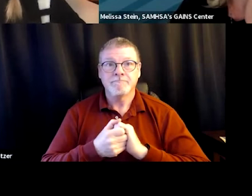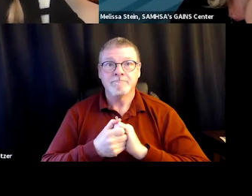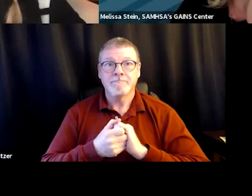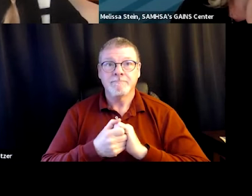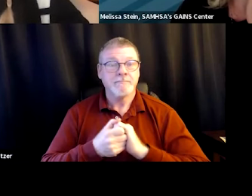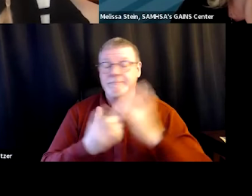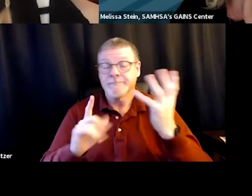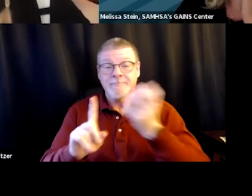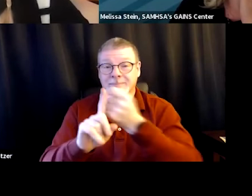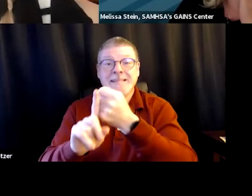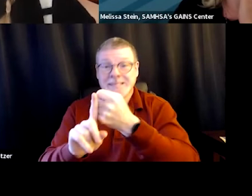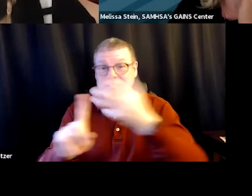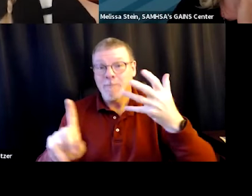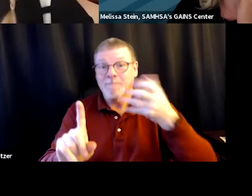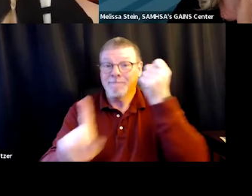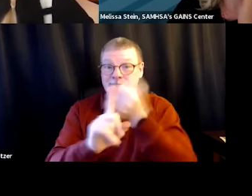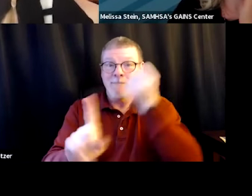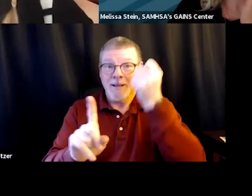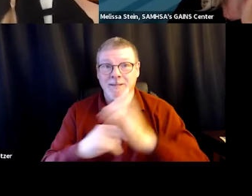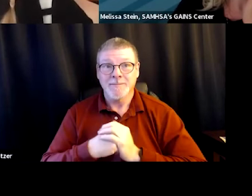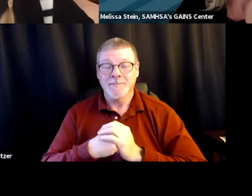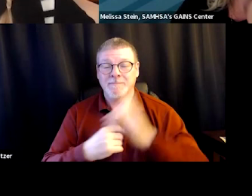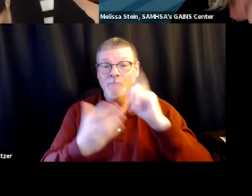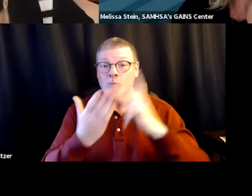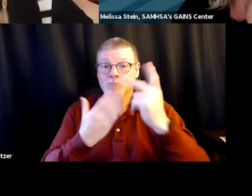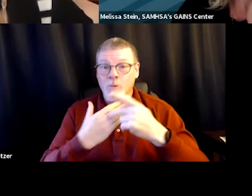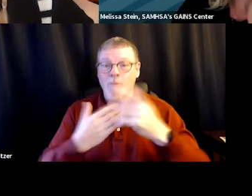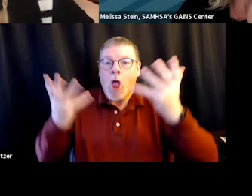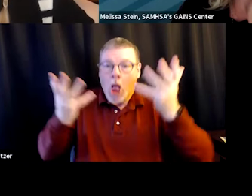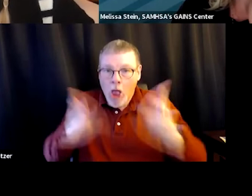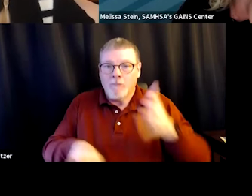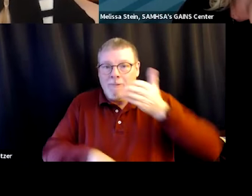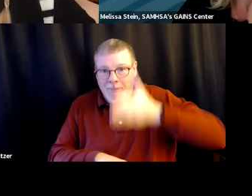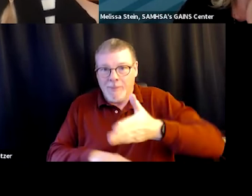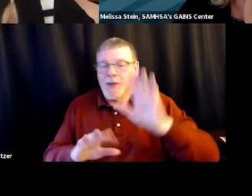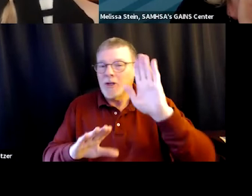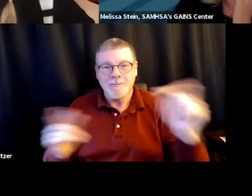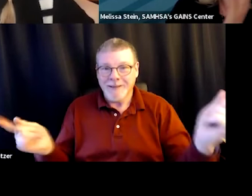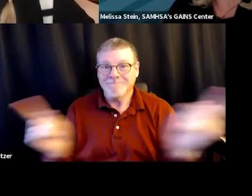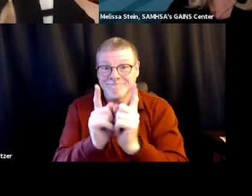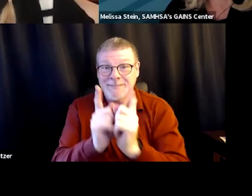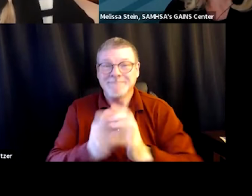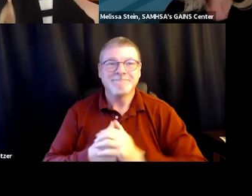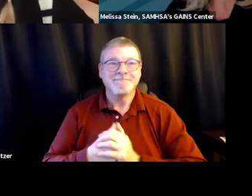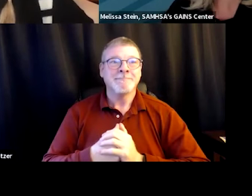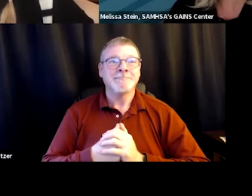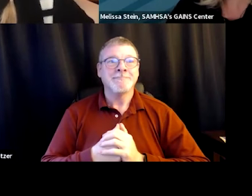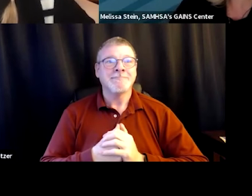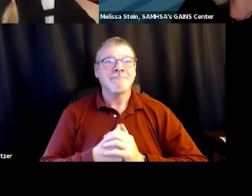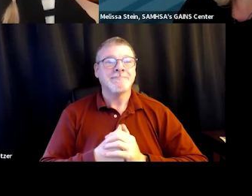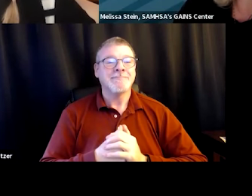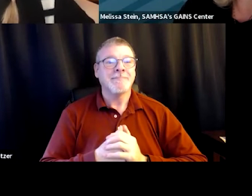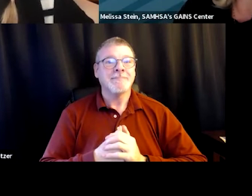and expand the impact of those existing programs just by working together. So let's